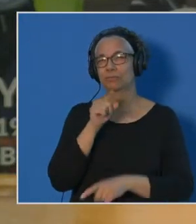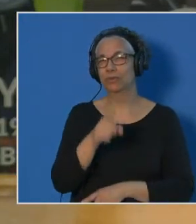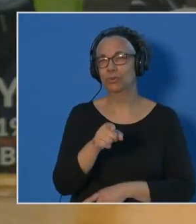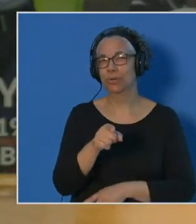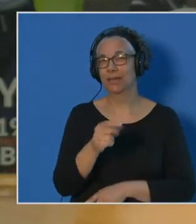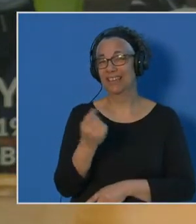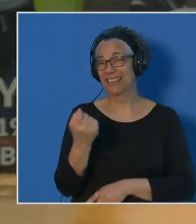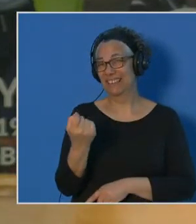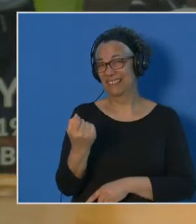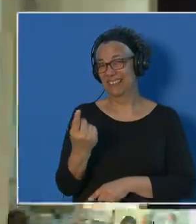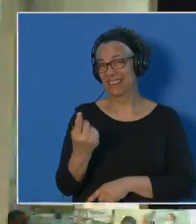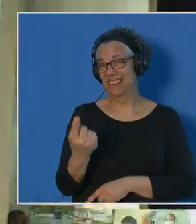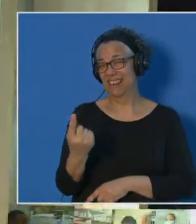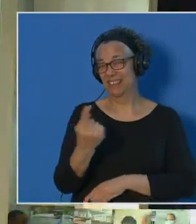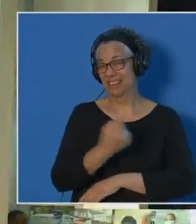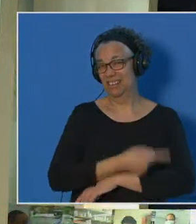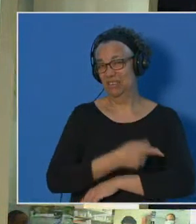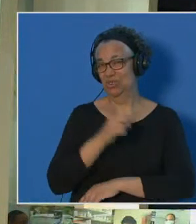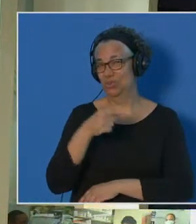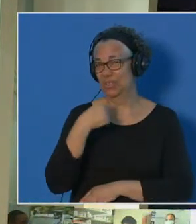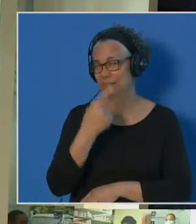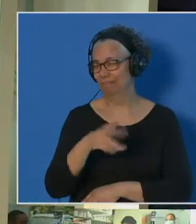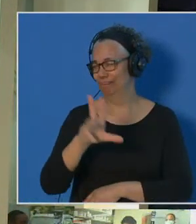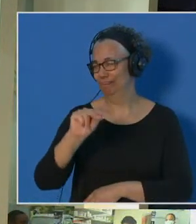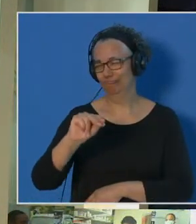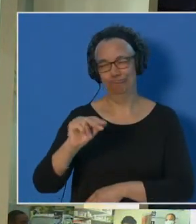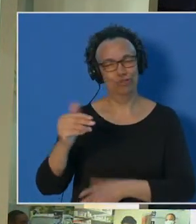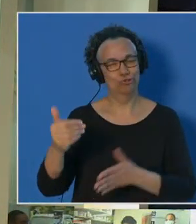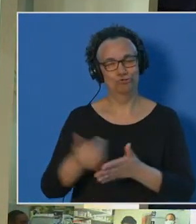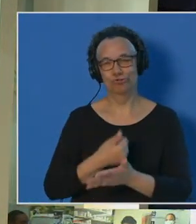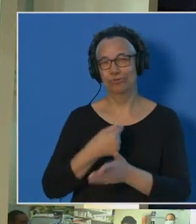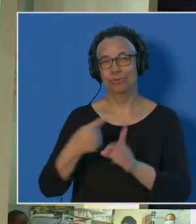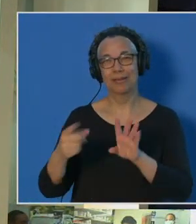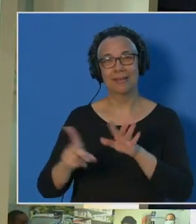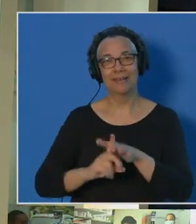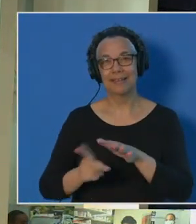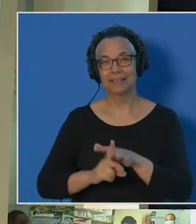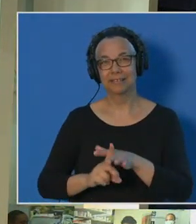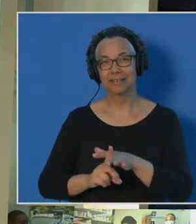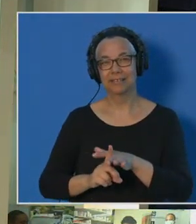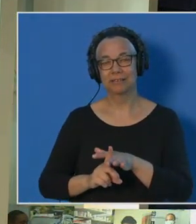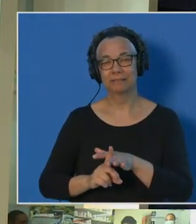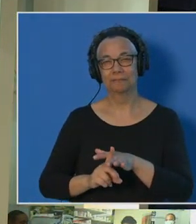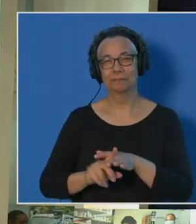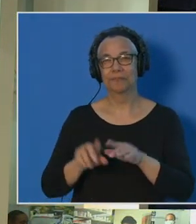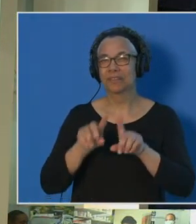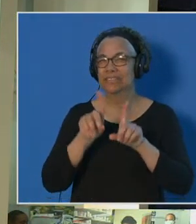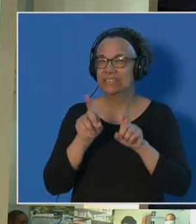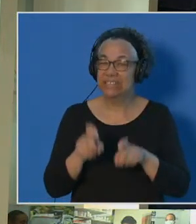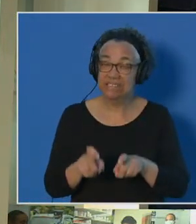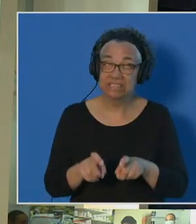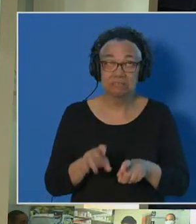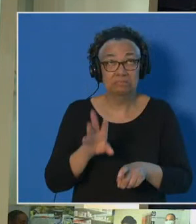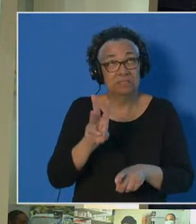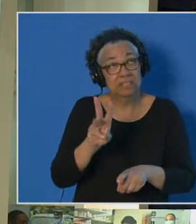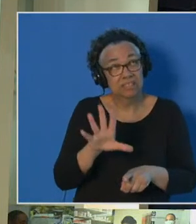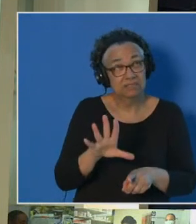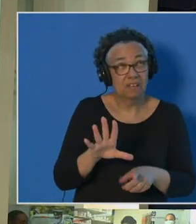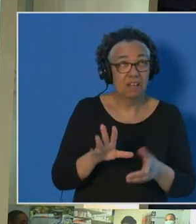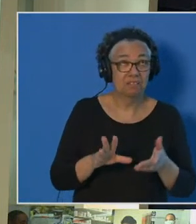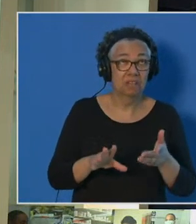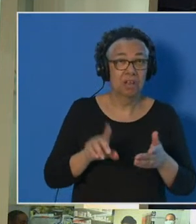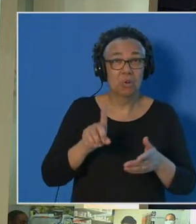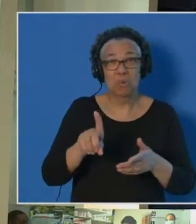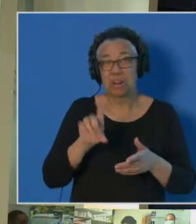stated no new cases. You're testing 65, 100 and something on a